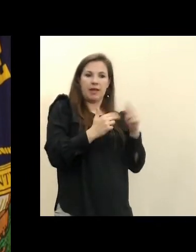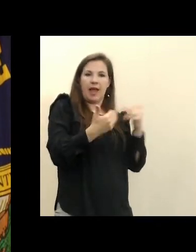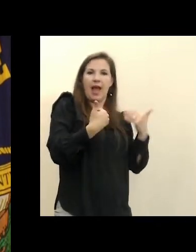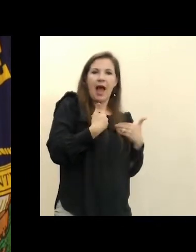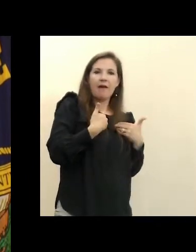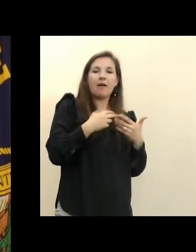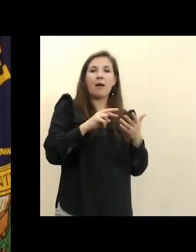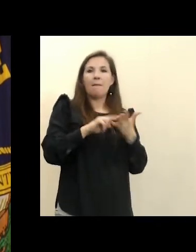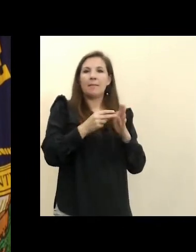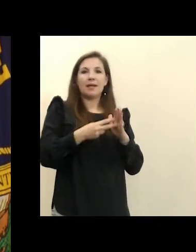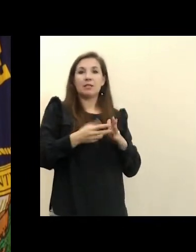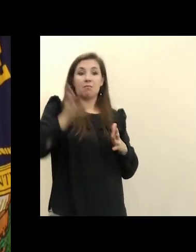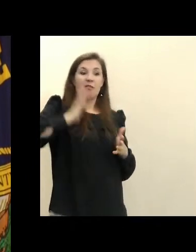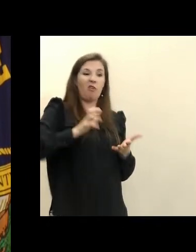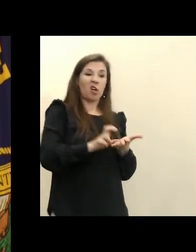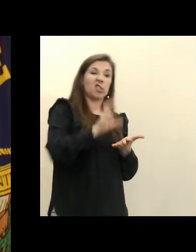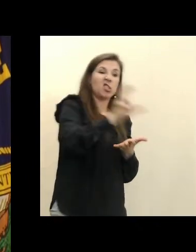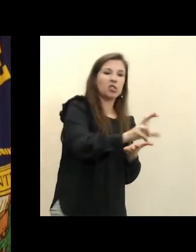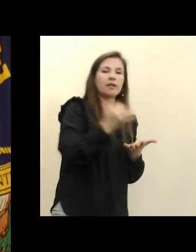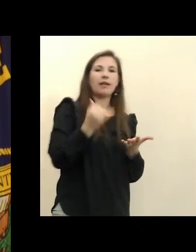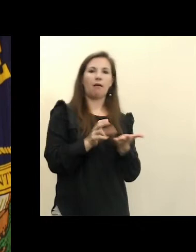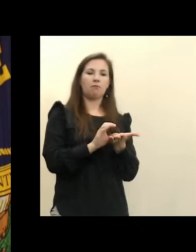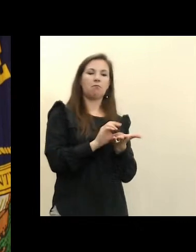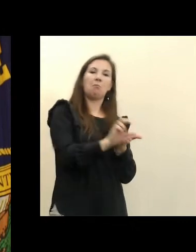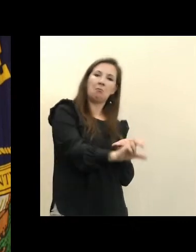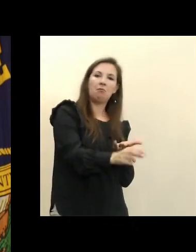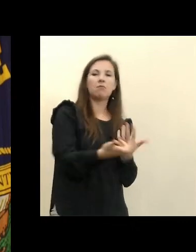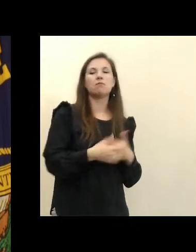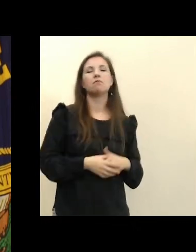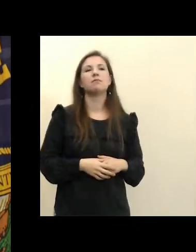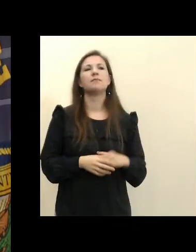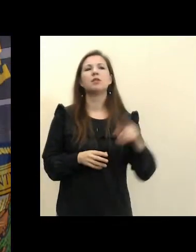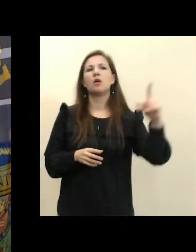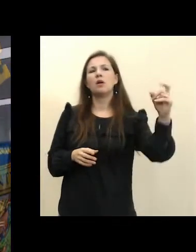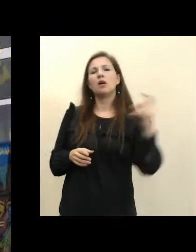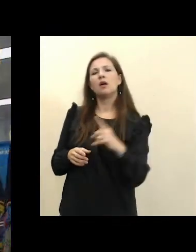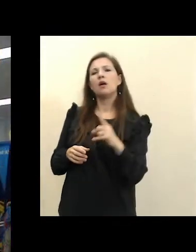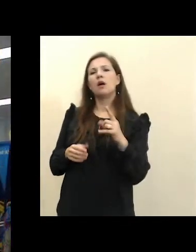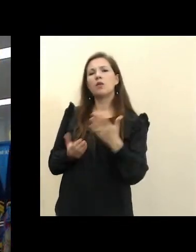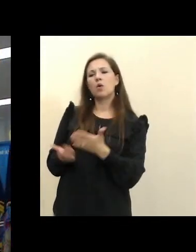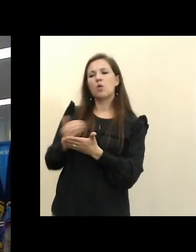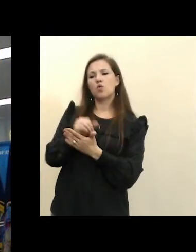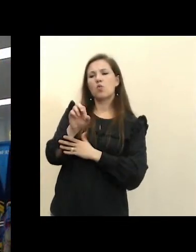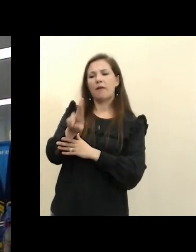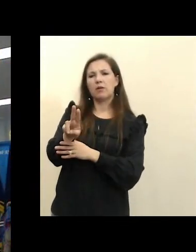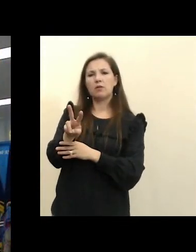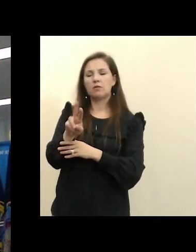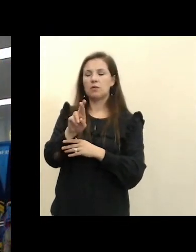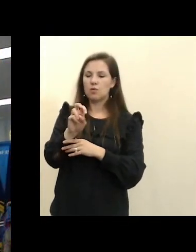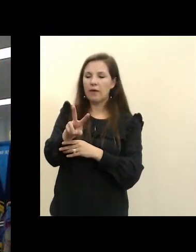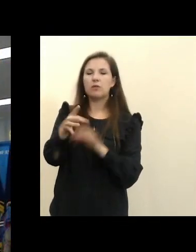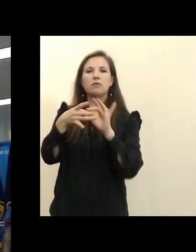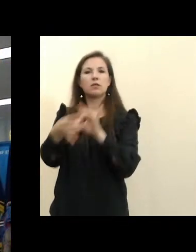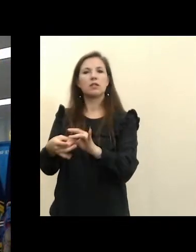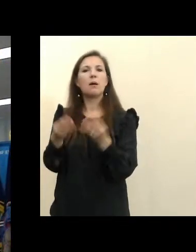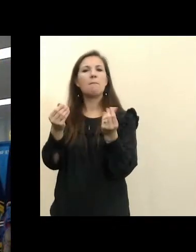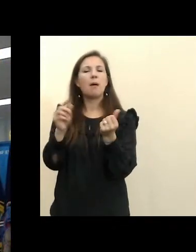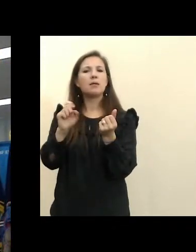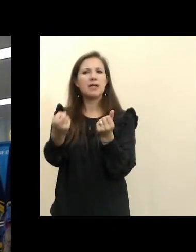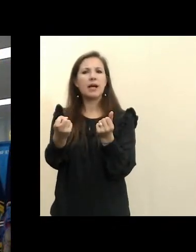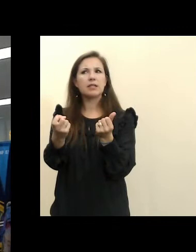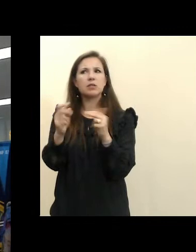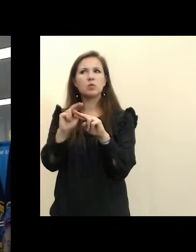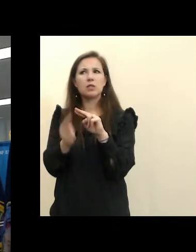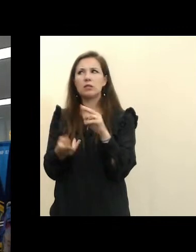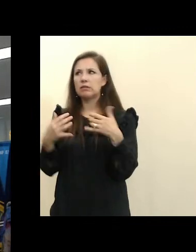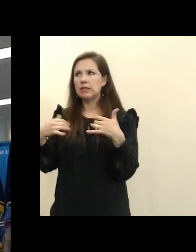the pie. That's a good thing. But in terms of the amount of revenue you anticipate coming in for property tax, with the reduction, you're still getting